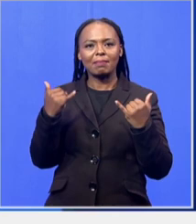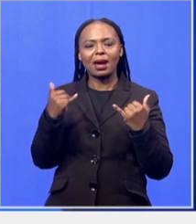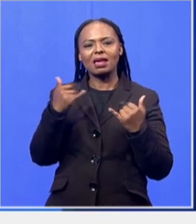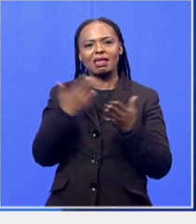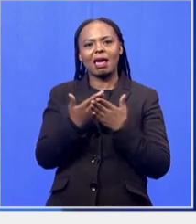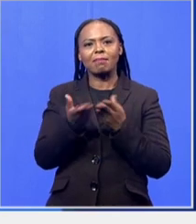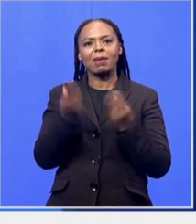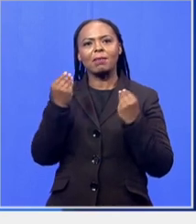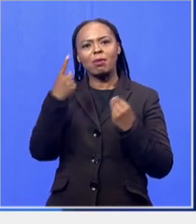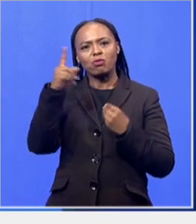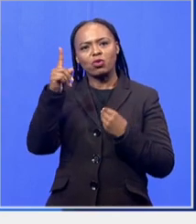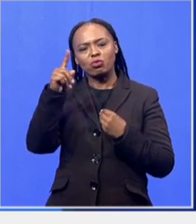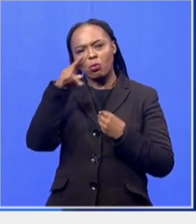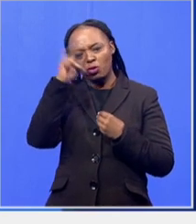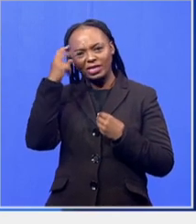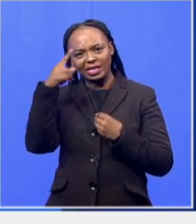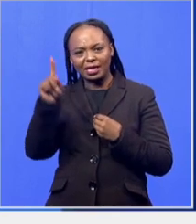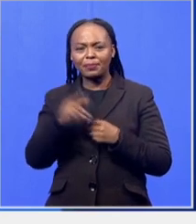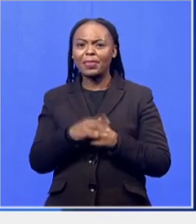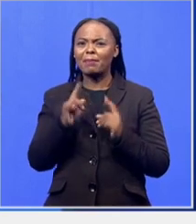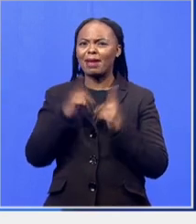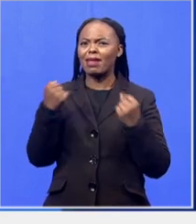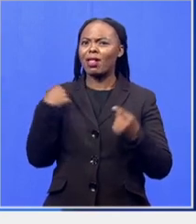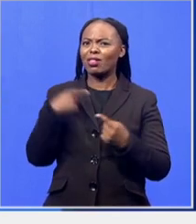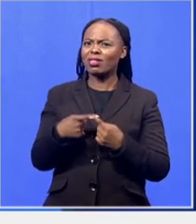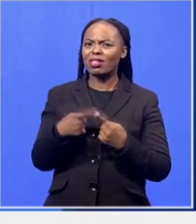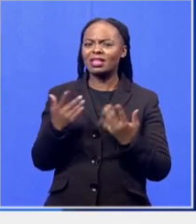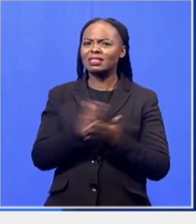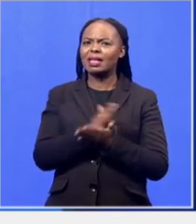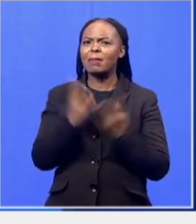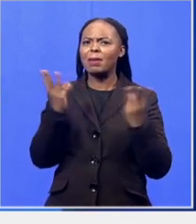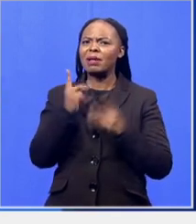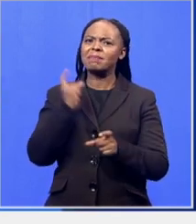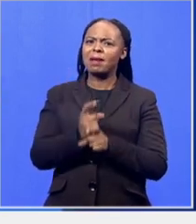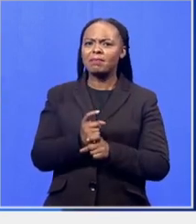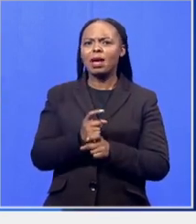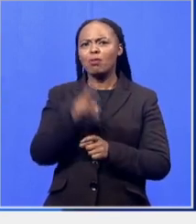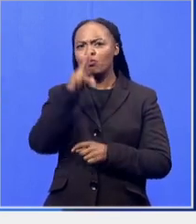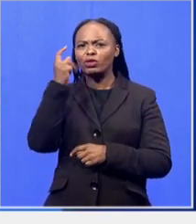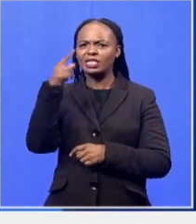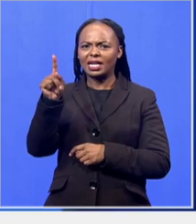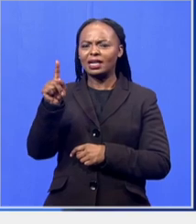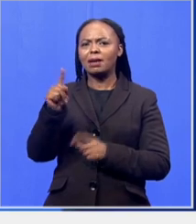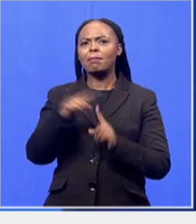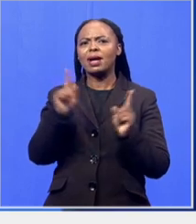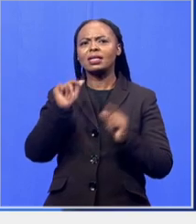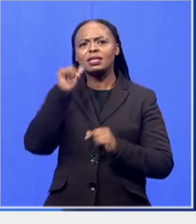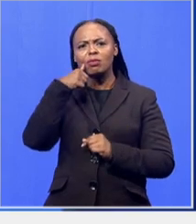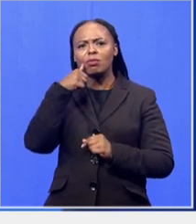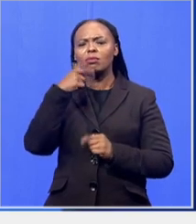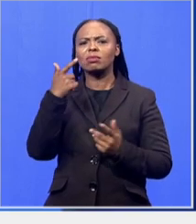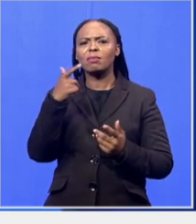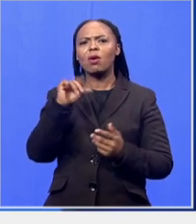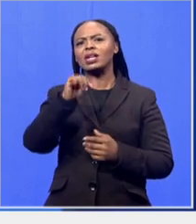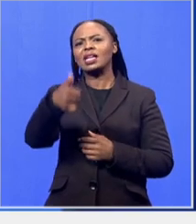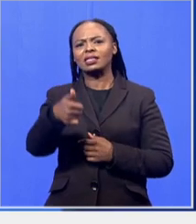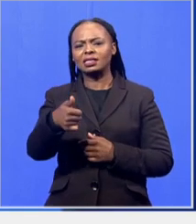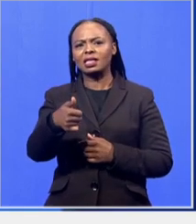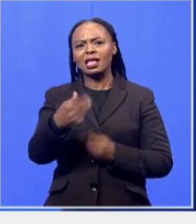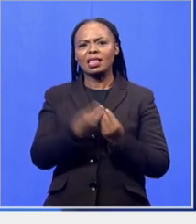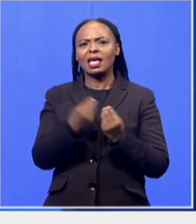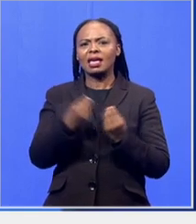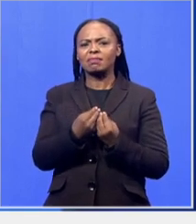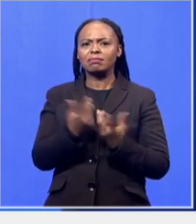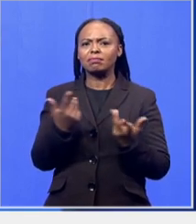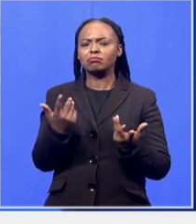about where we are currently. Because some people refused the blue tick and woke up the next morning, refused to pay for the blue tick, and woke